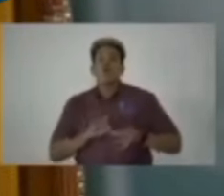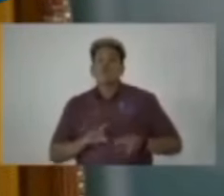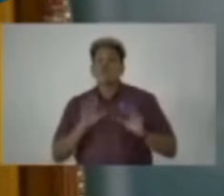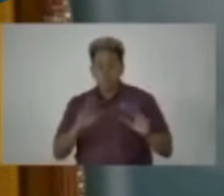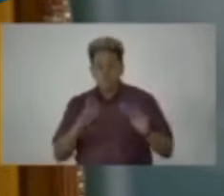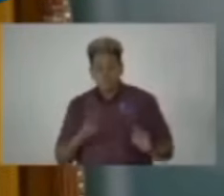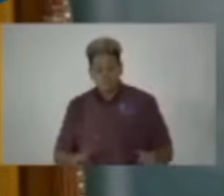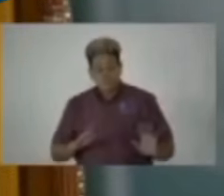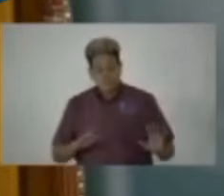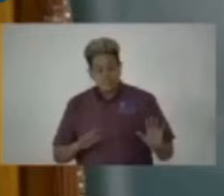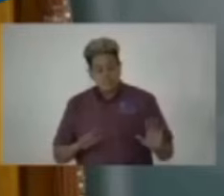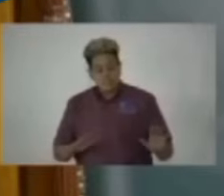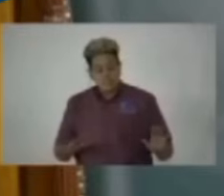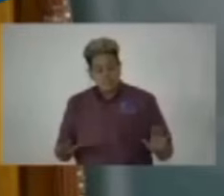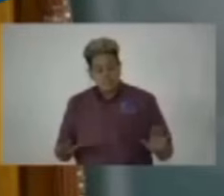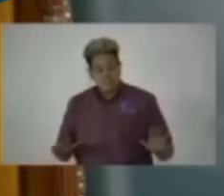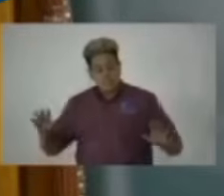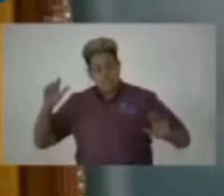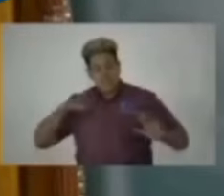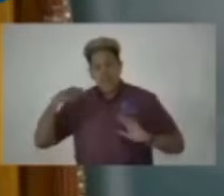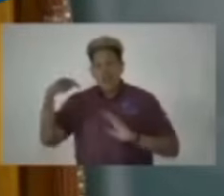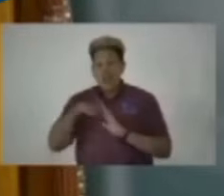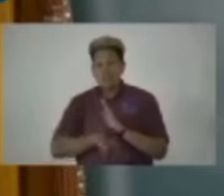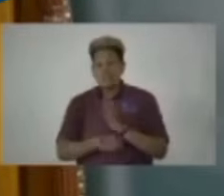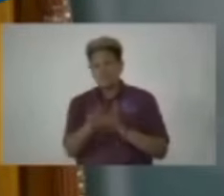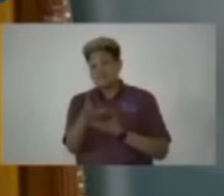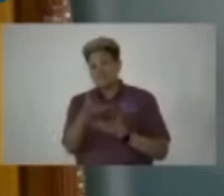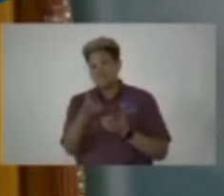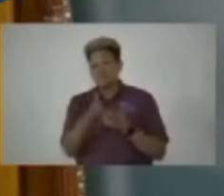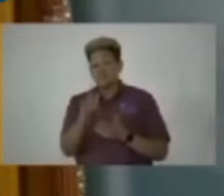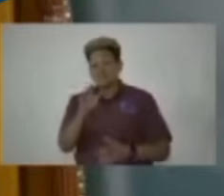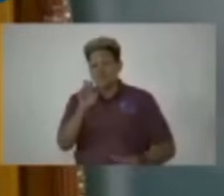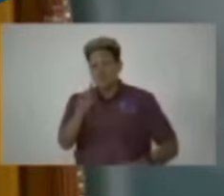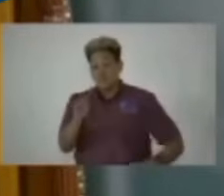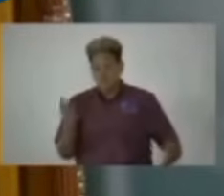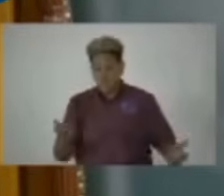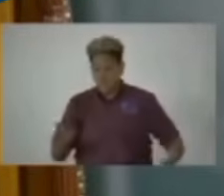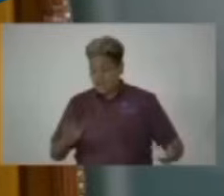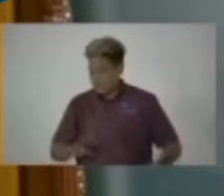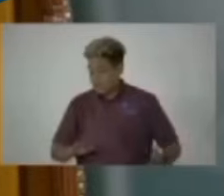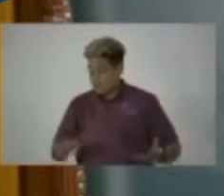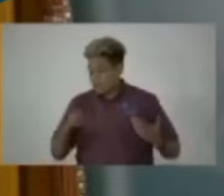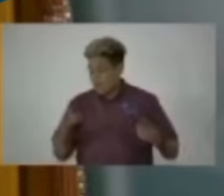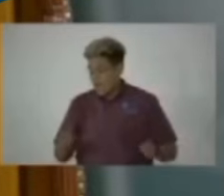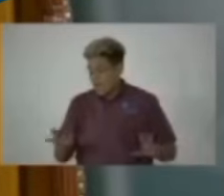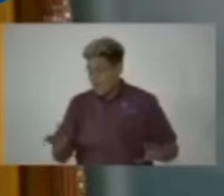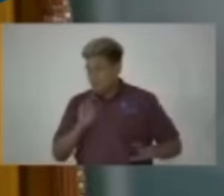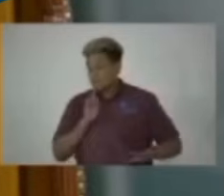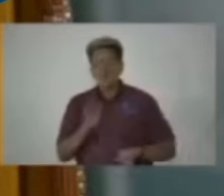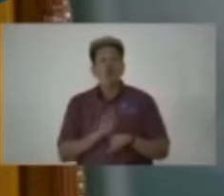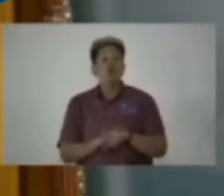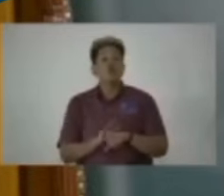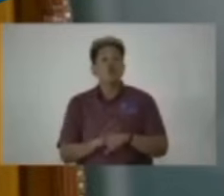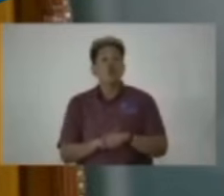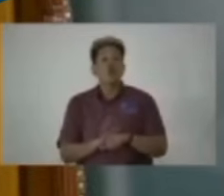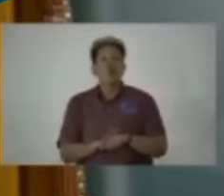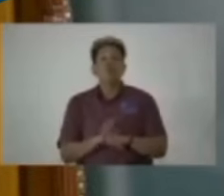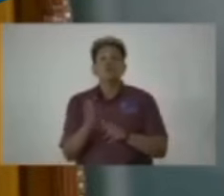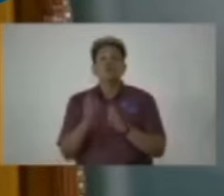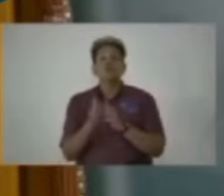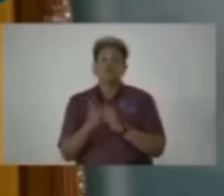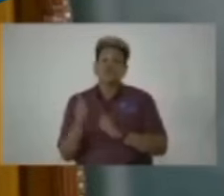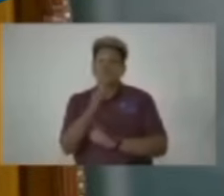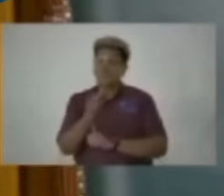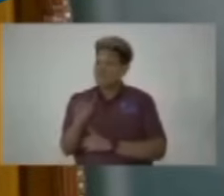correspondence, had extensive discussions with the Clerk of the Houses, consulted with the